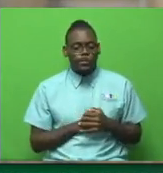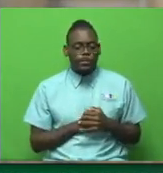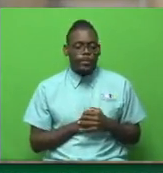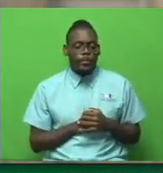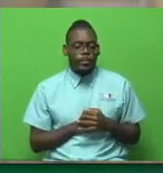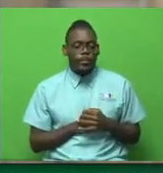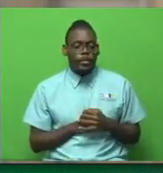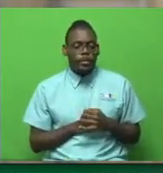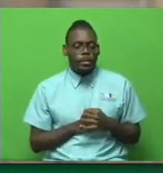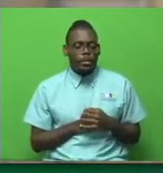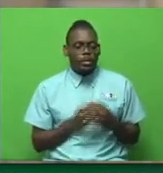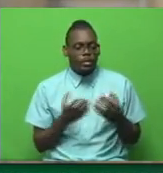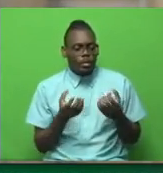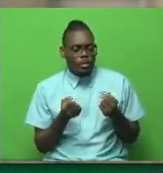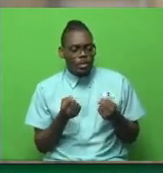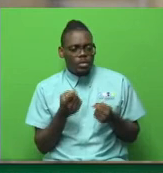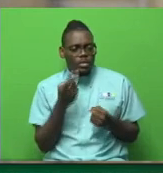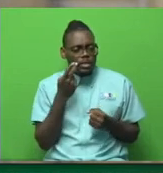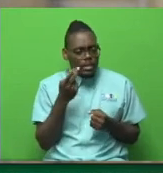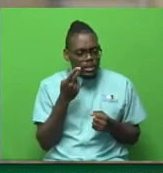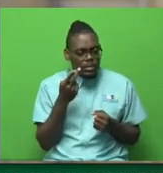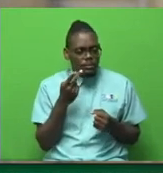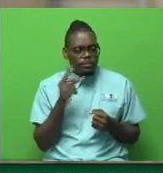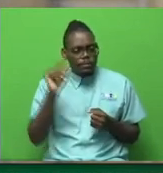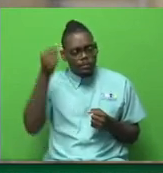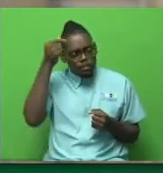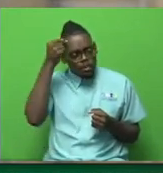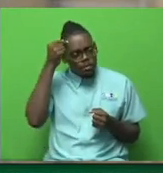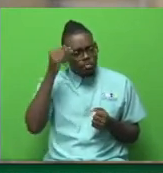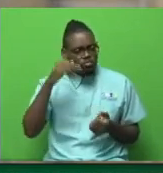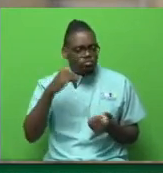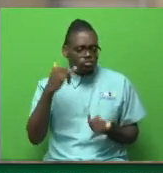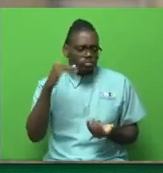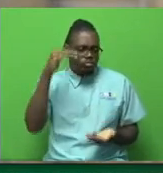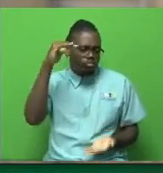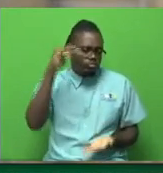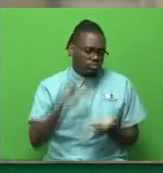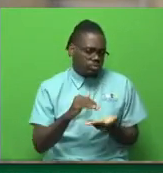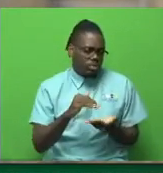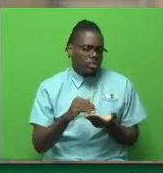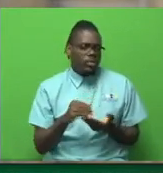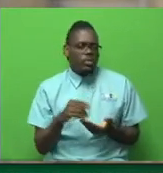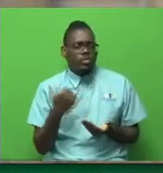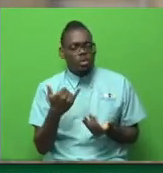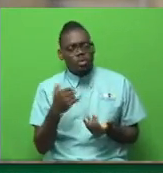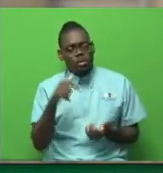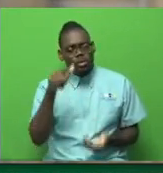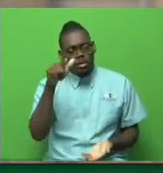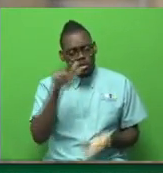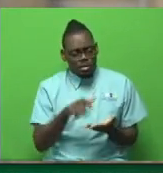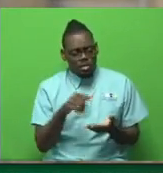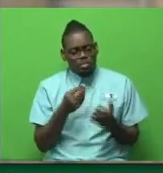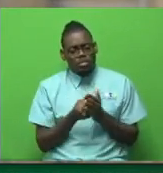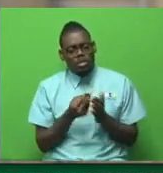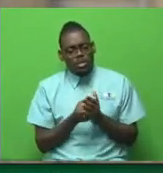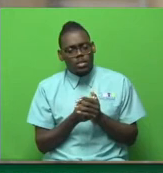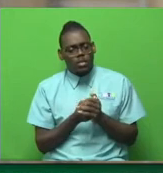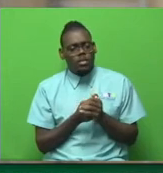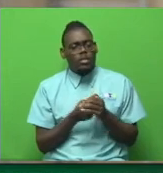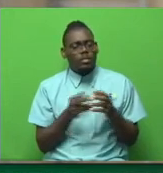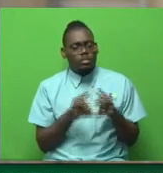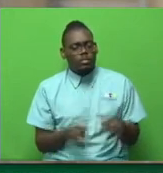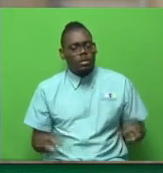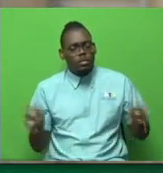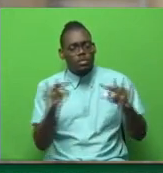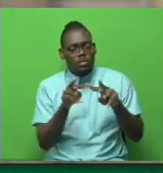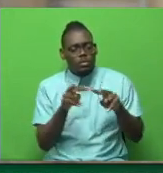to all in this country but they do not care as long as their needs are necessary are feathered they could not care